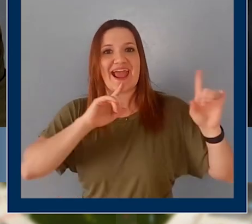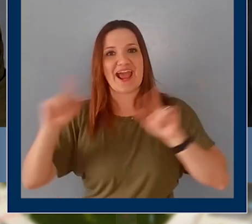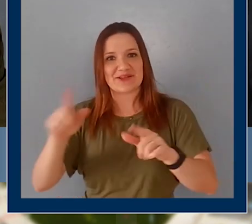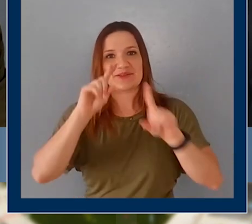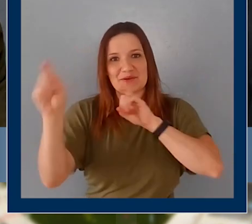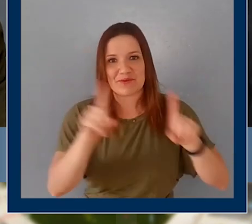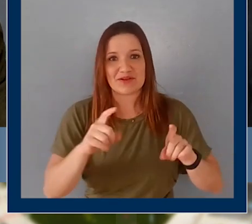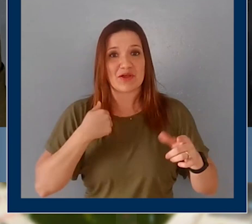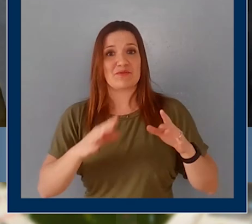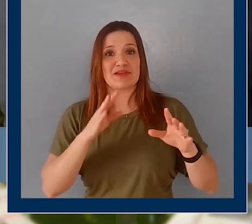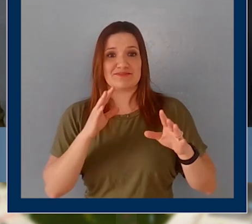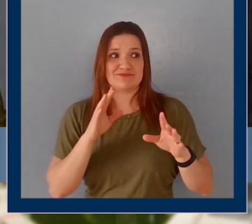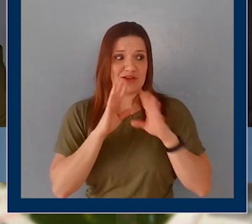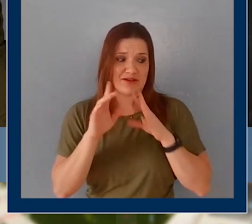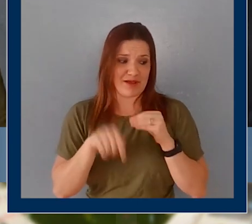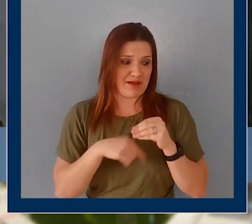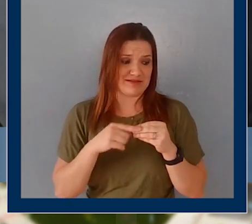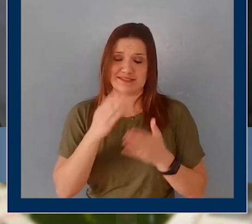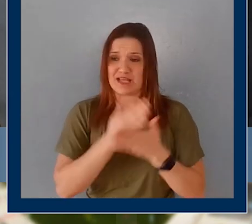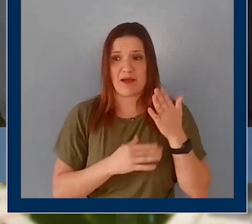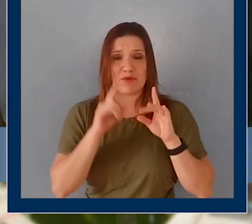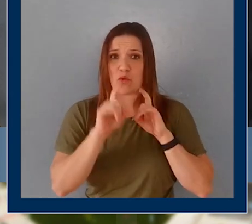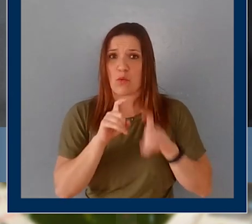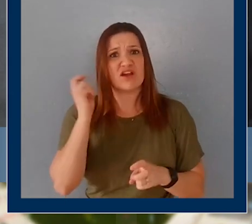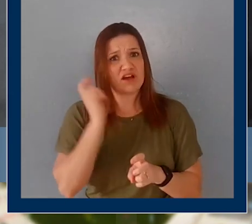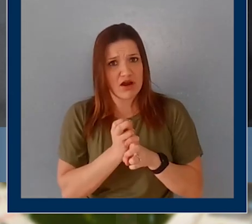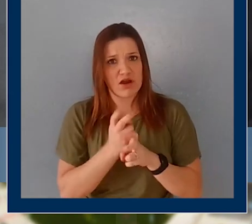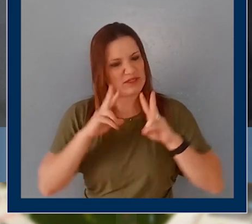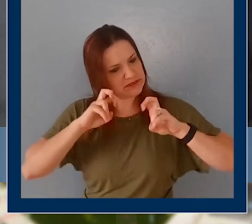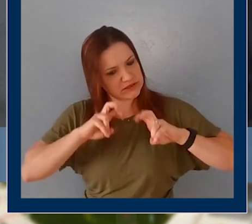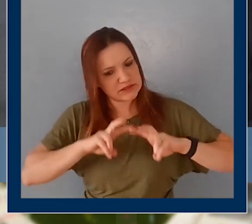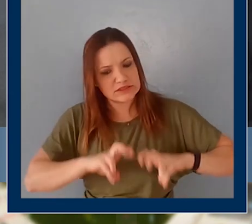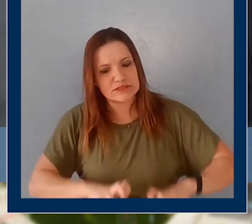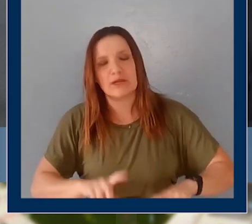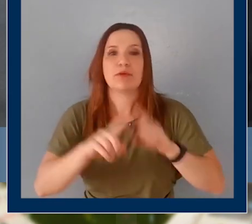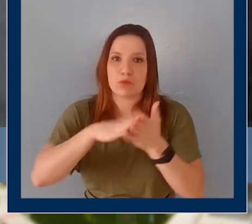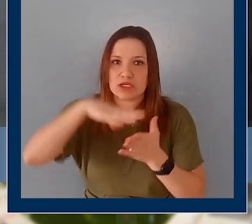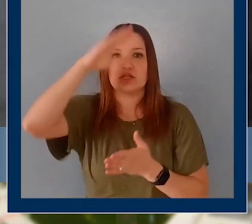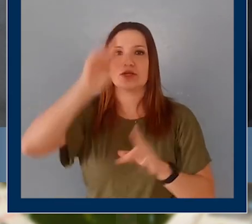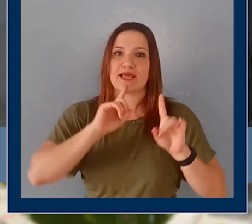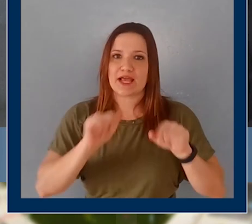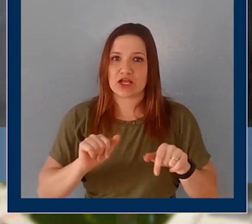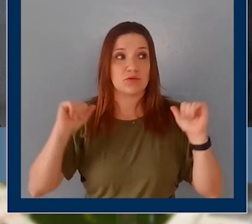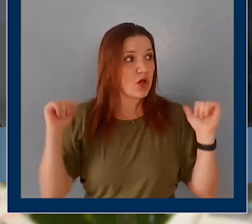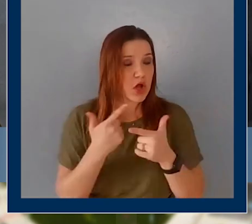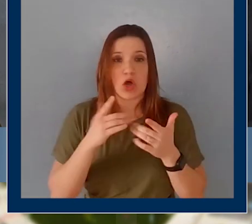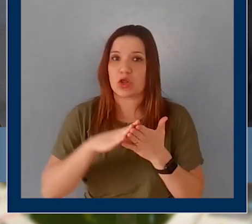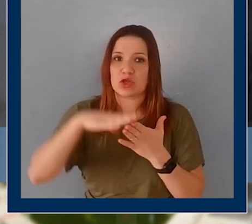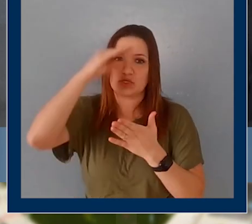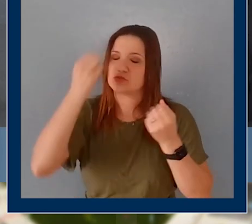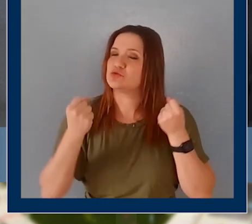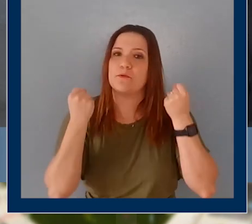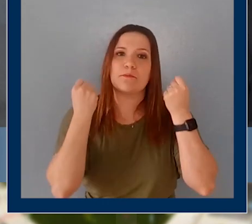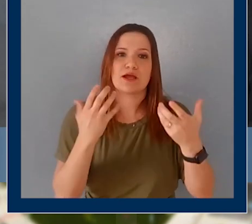to review. Gary, back when we started the Community Engagement Initiative, the fall of 2017,